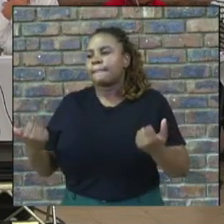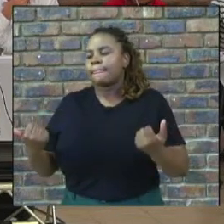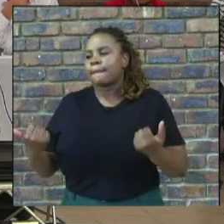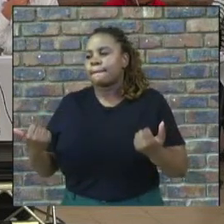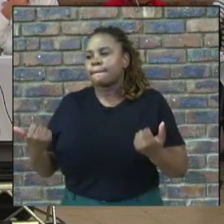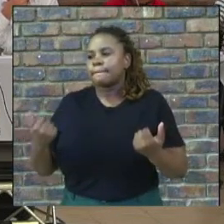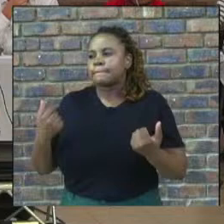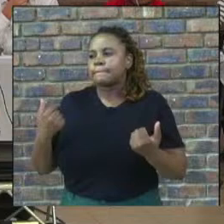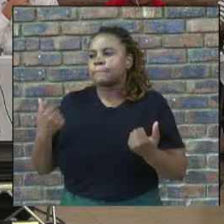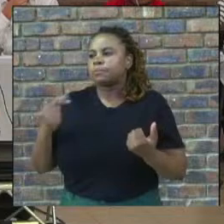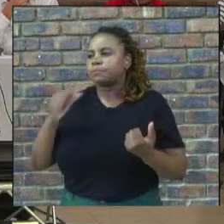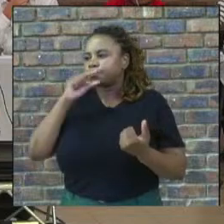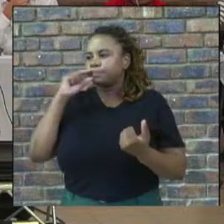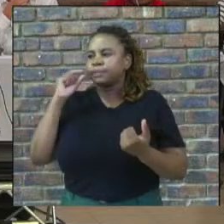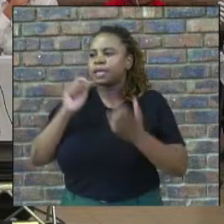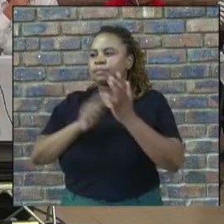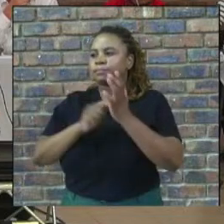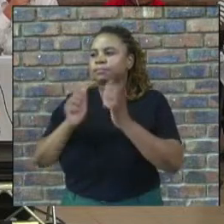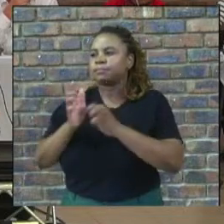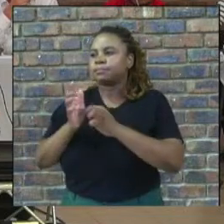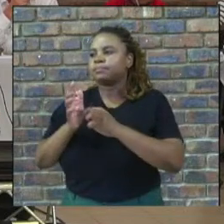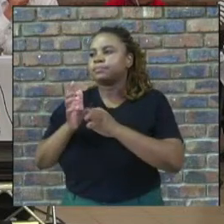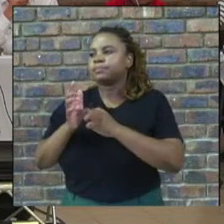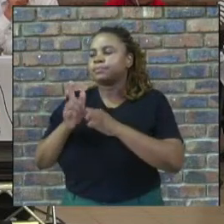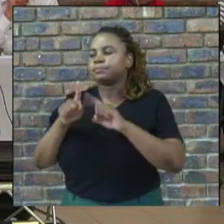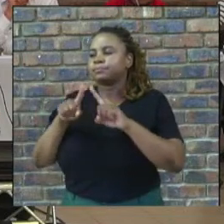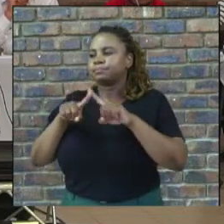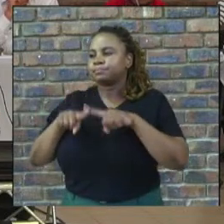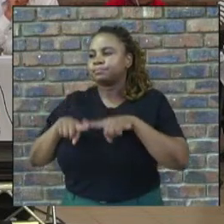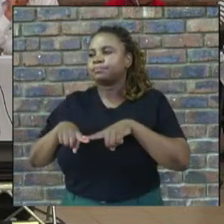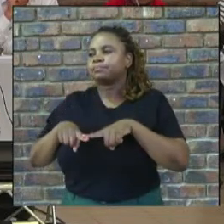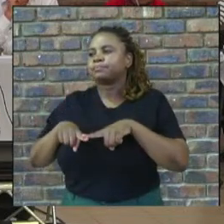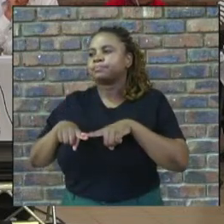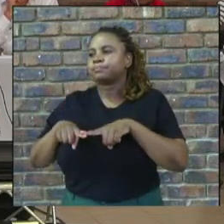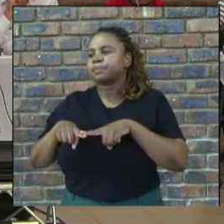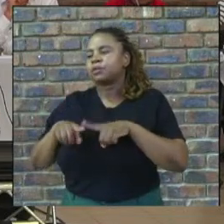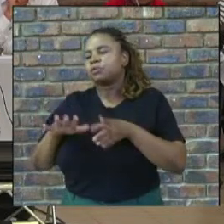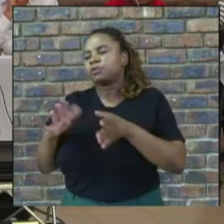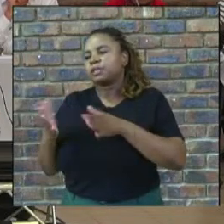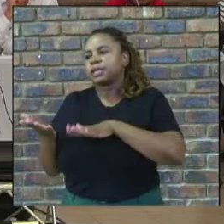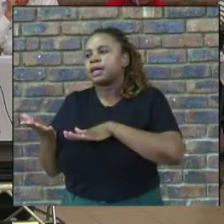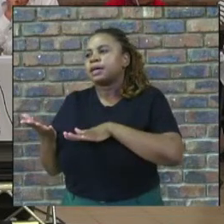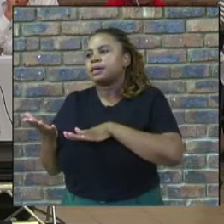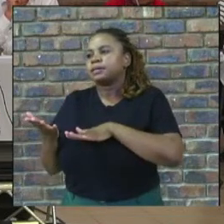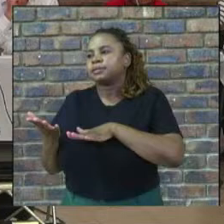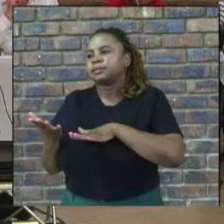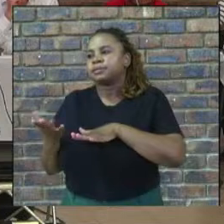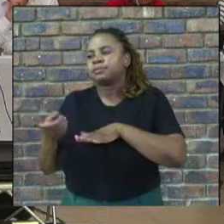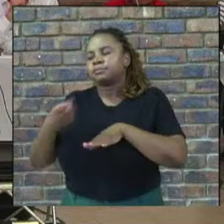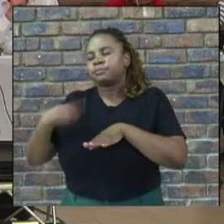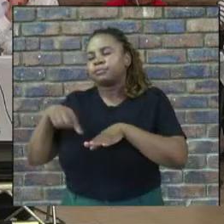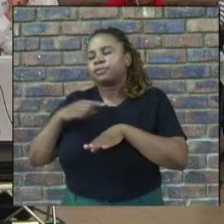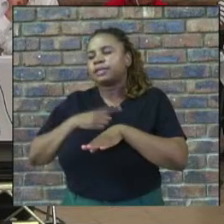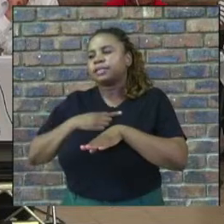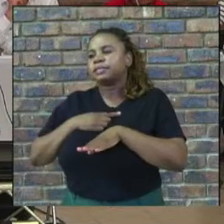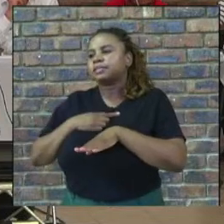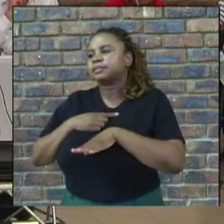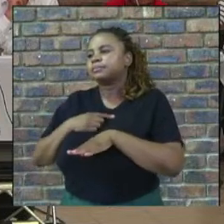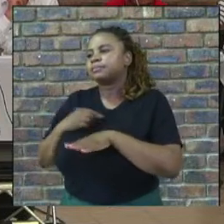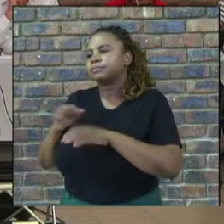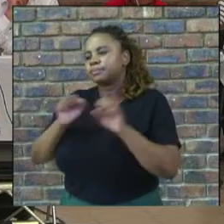elihle likamfeli wethu Jesu Kristu owasincobela ukuphila wasincobela ukufa sinikeza ukuphila kuzobe phakade.